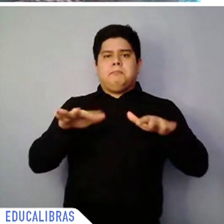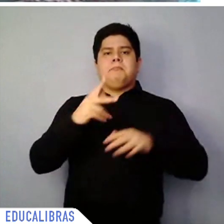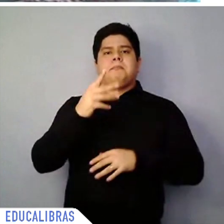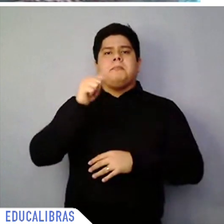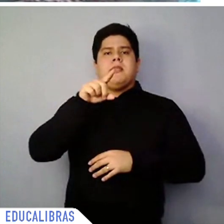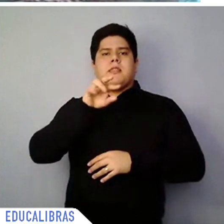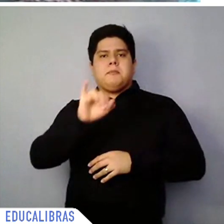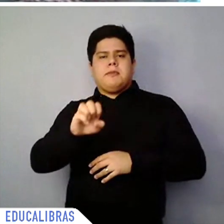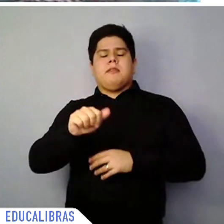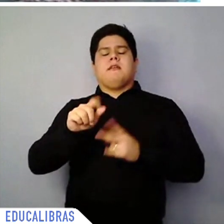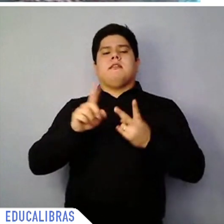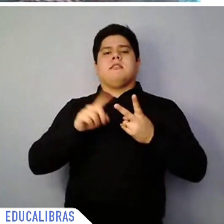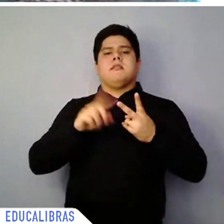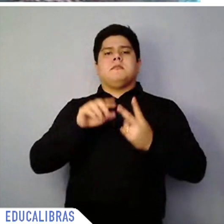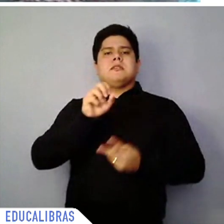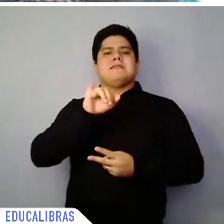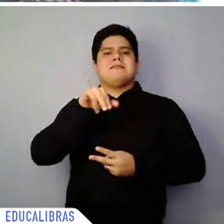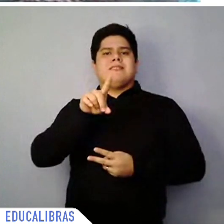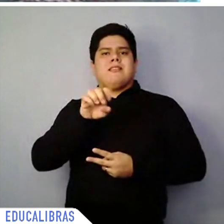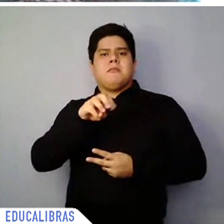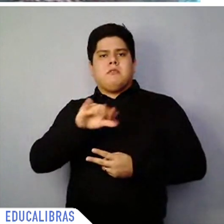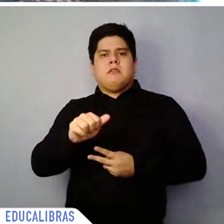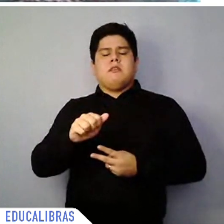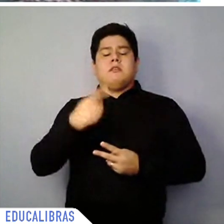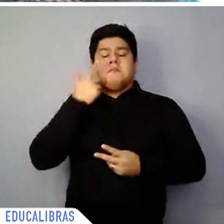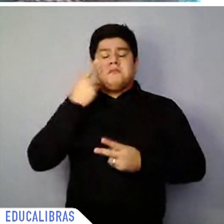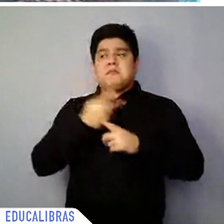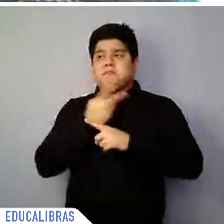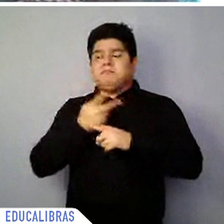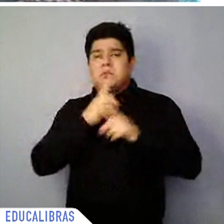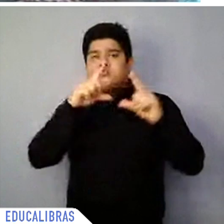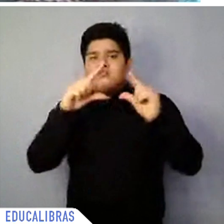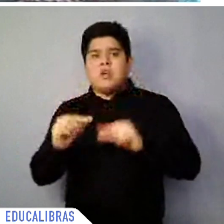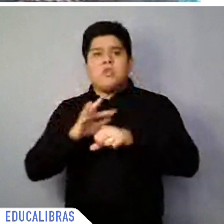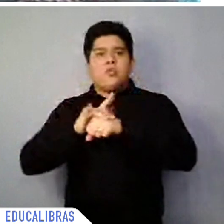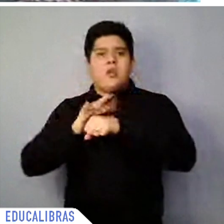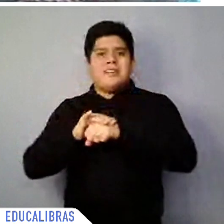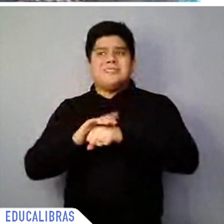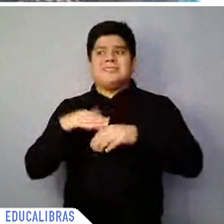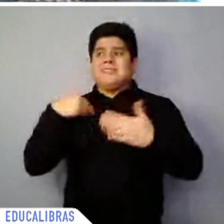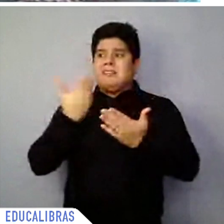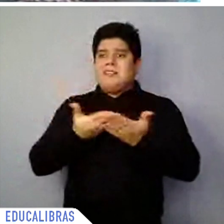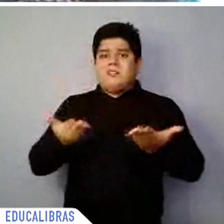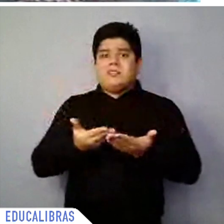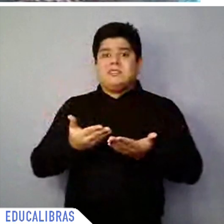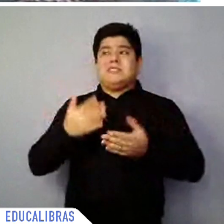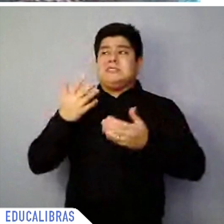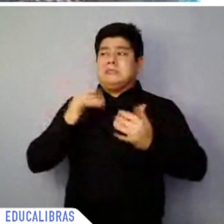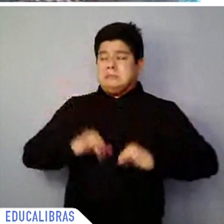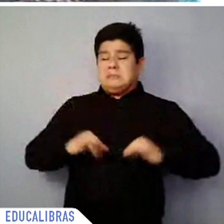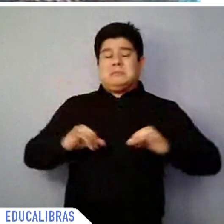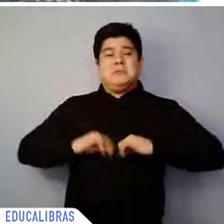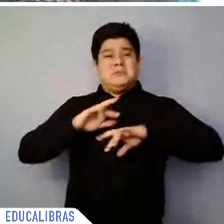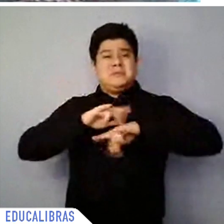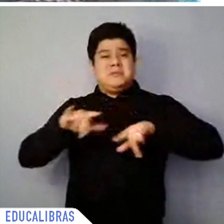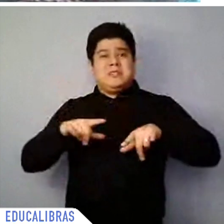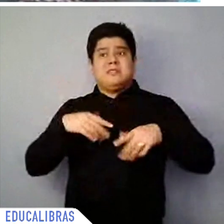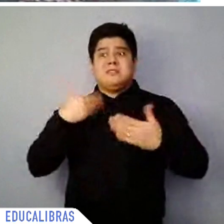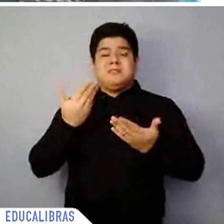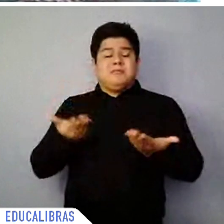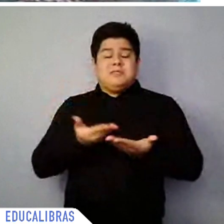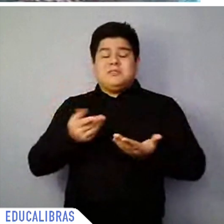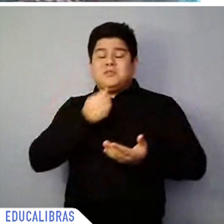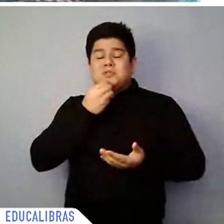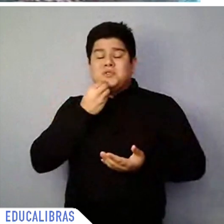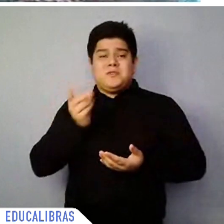fight against a pandemic or a syndemic, and so that we are going to be able to tackle all